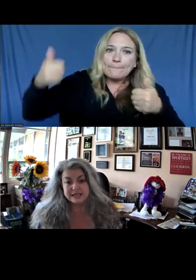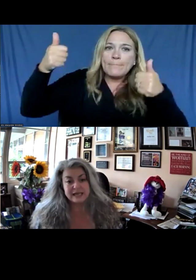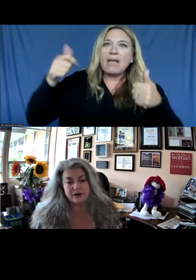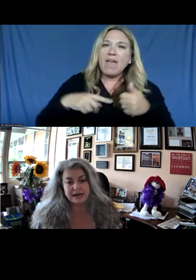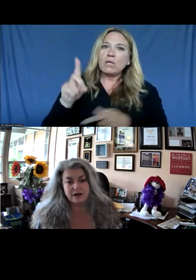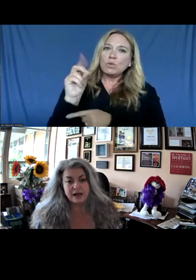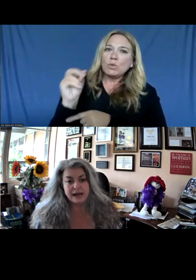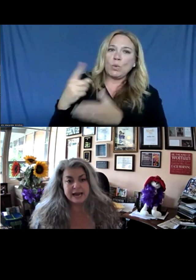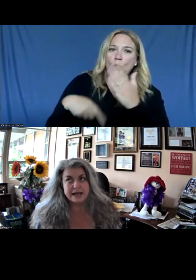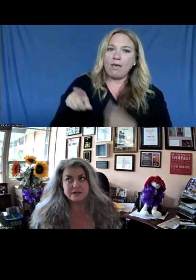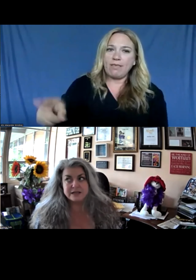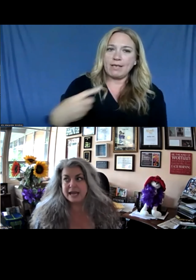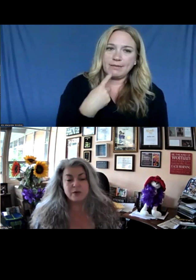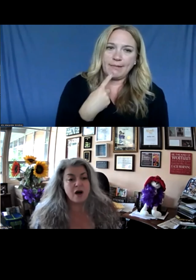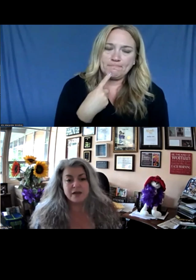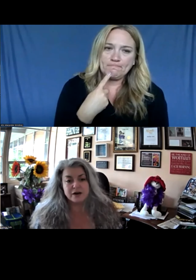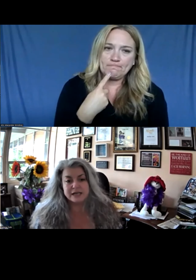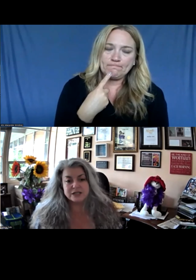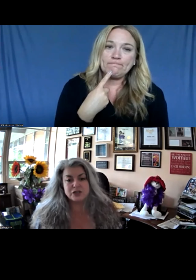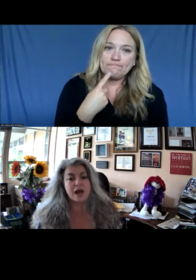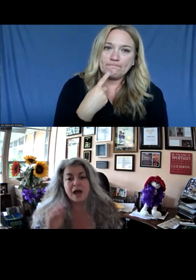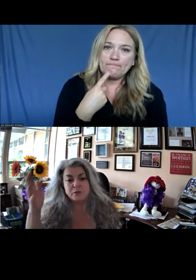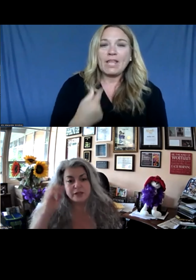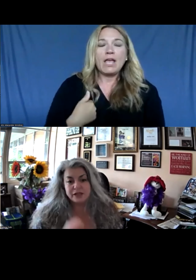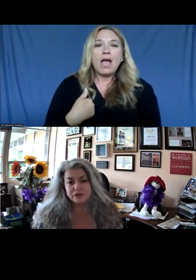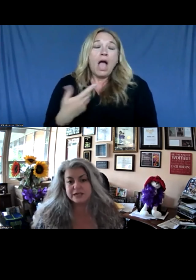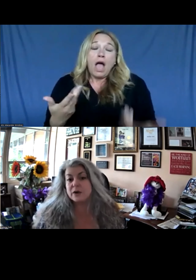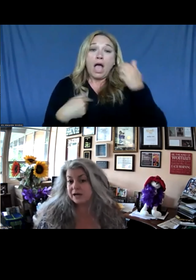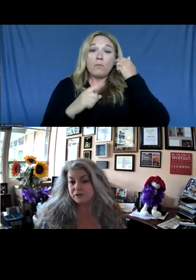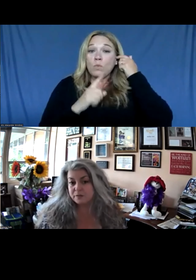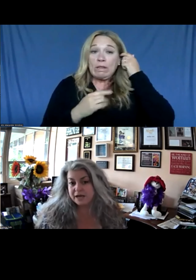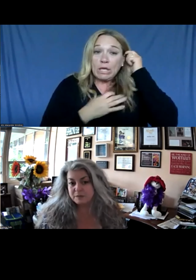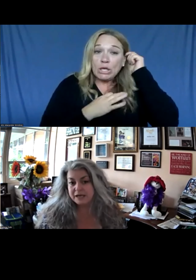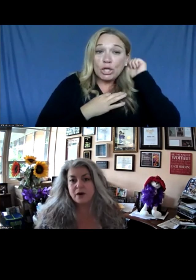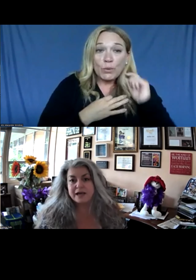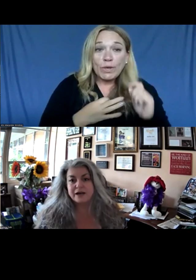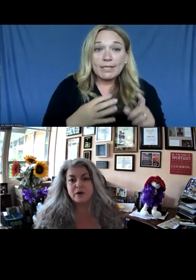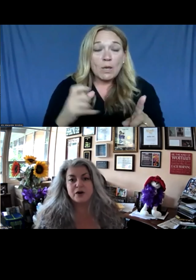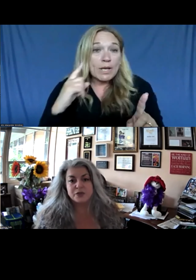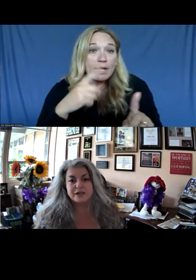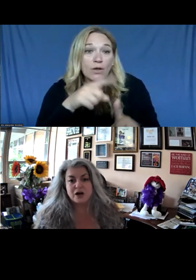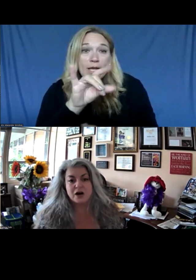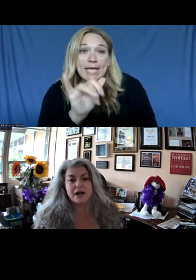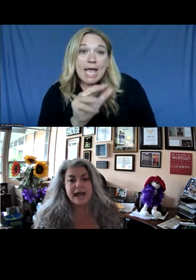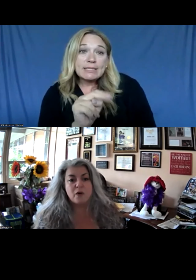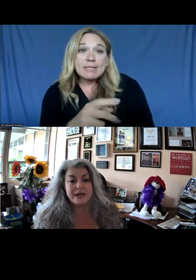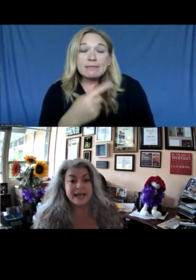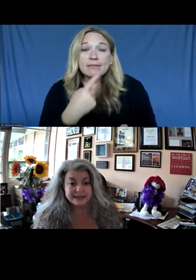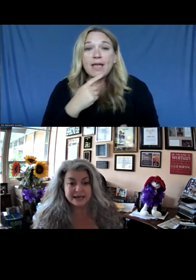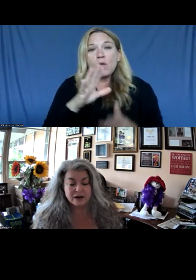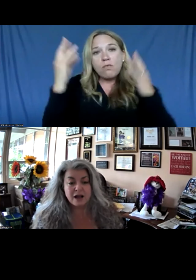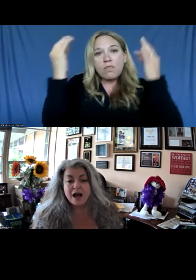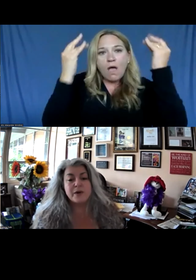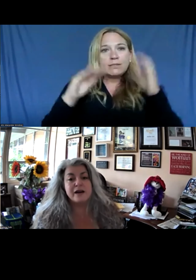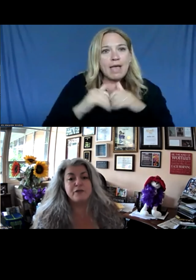we're not seeing it right now. And can we call on our legislature? I'm really curious. I want to hear from Yasmin. I want to hear what her thoughts are on how we